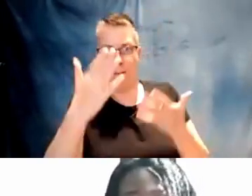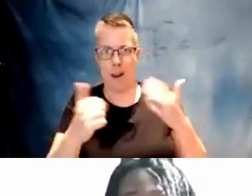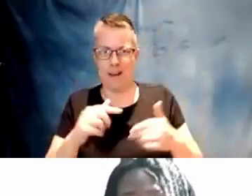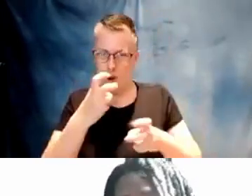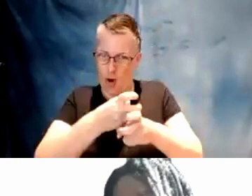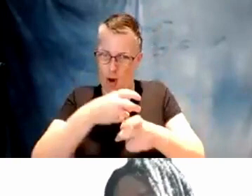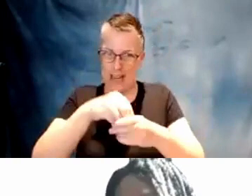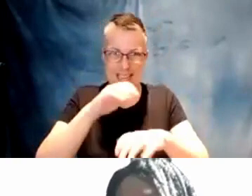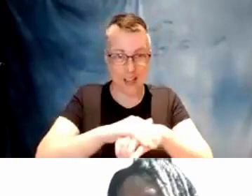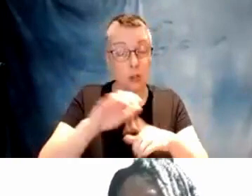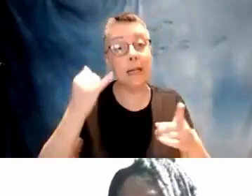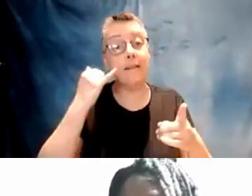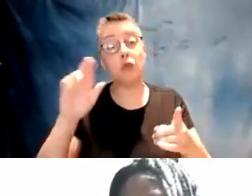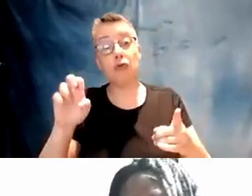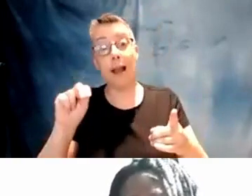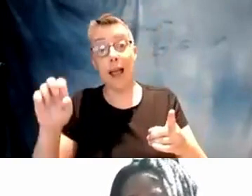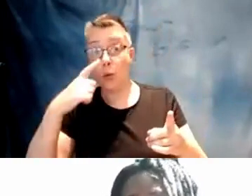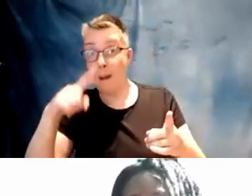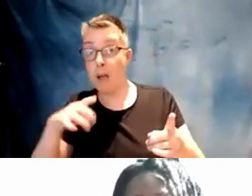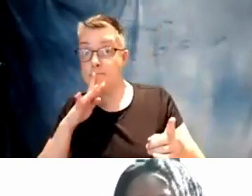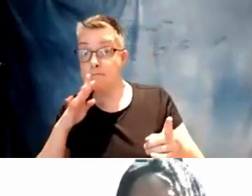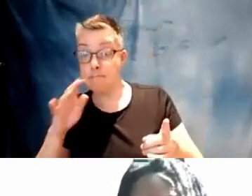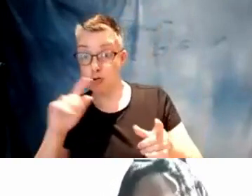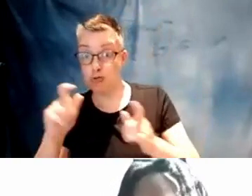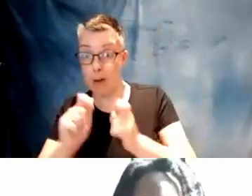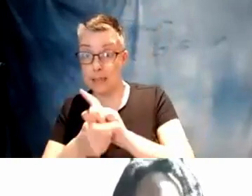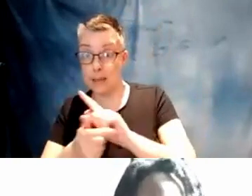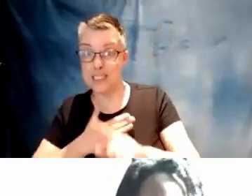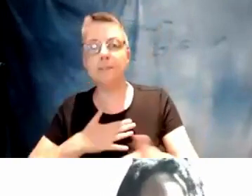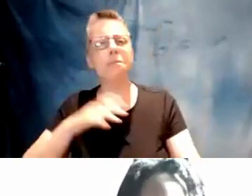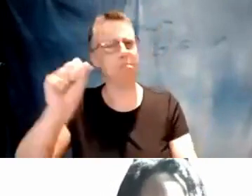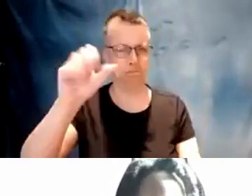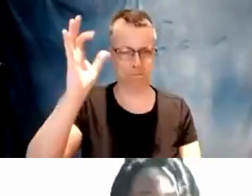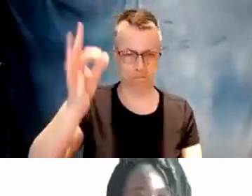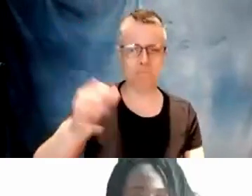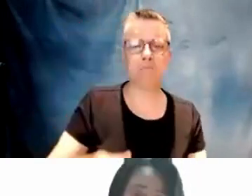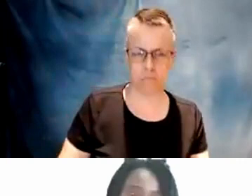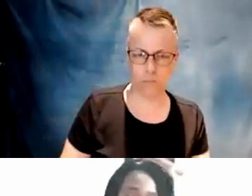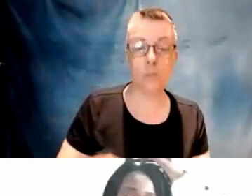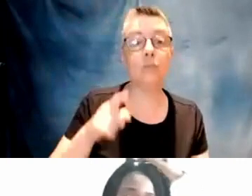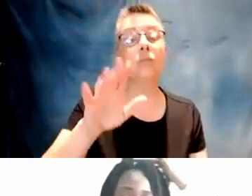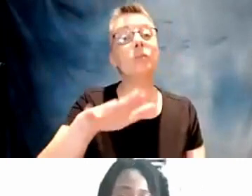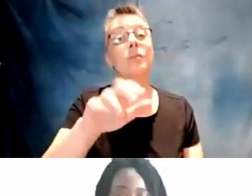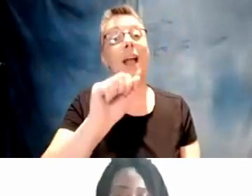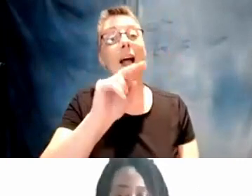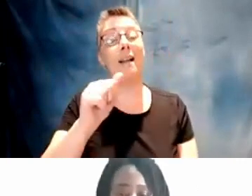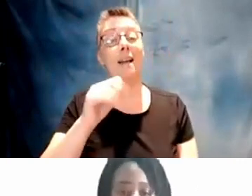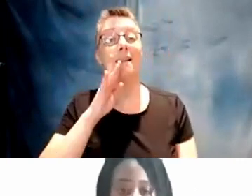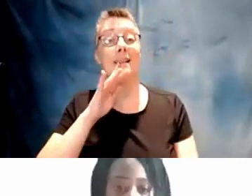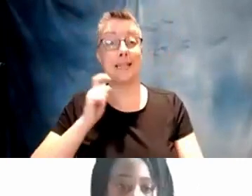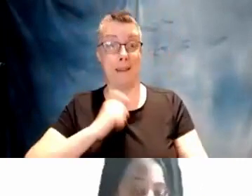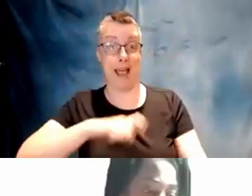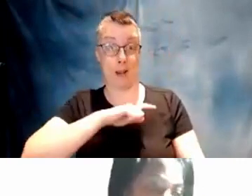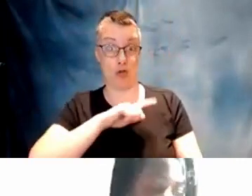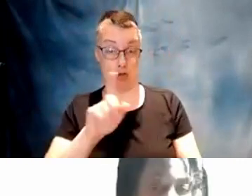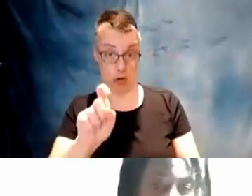difficult. Like if Renee, if you can translate that, that would be very helpful. Yeah, absolutely. Ana, para ti, ¿qué significa